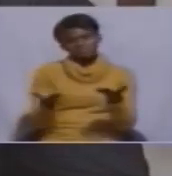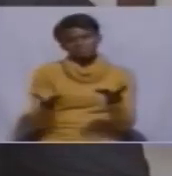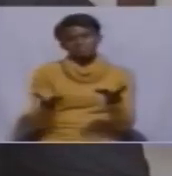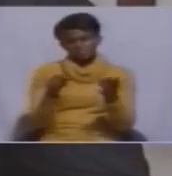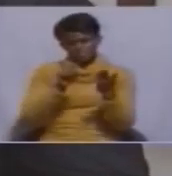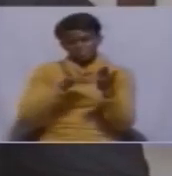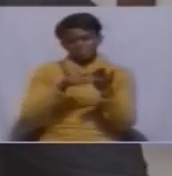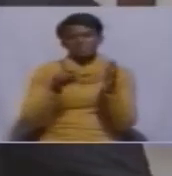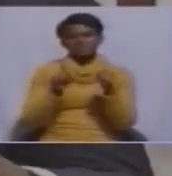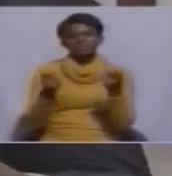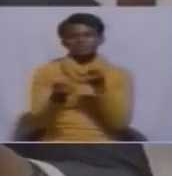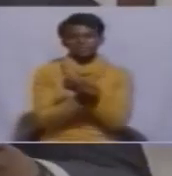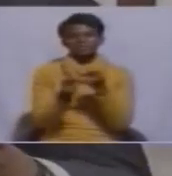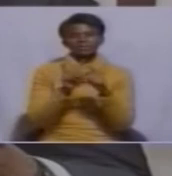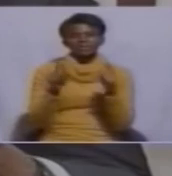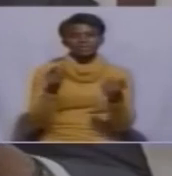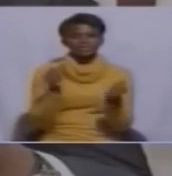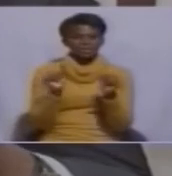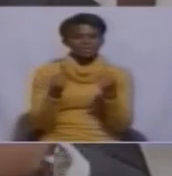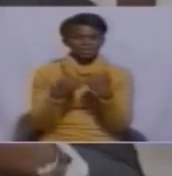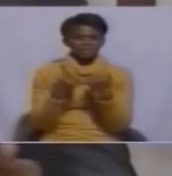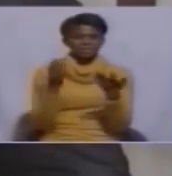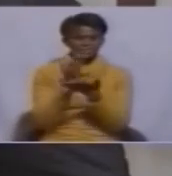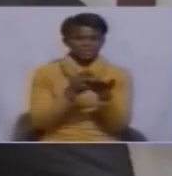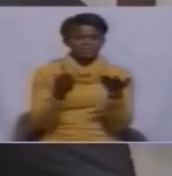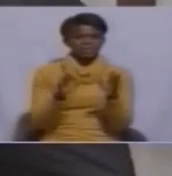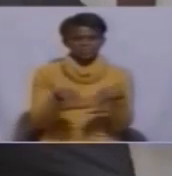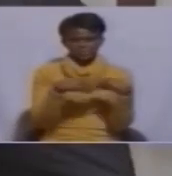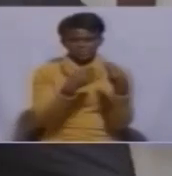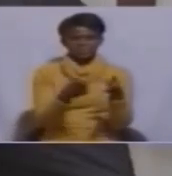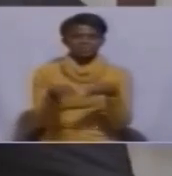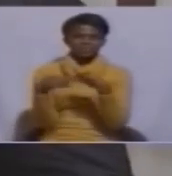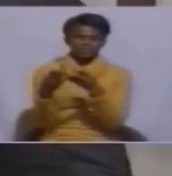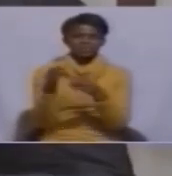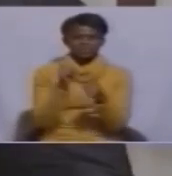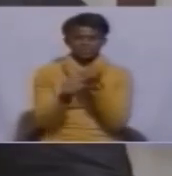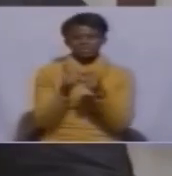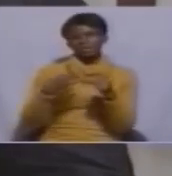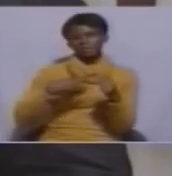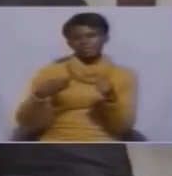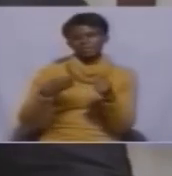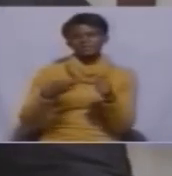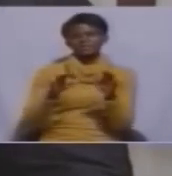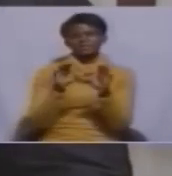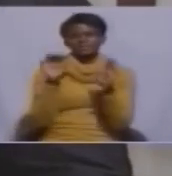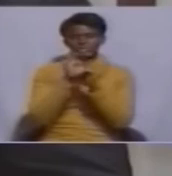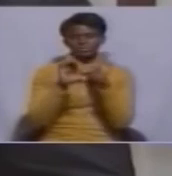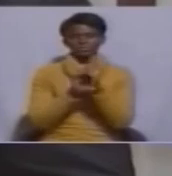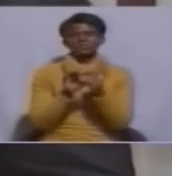can be effected. Like I said, there may be certain provisions which will be applying in the Zambian